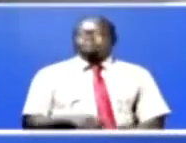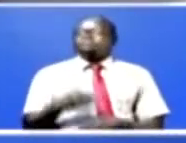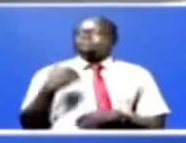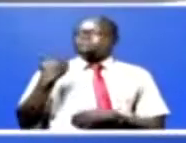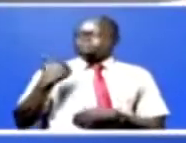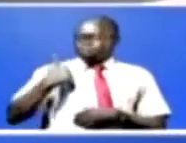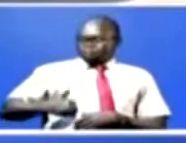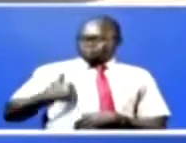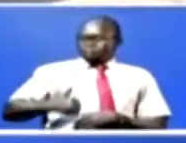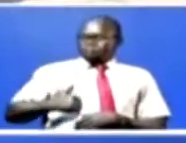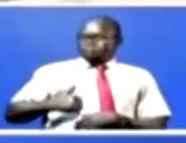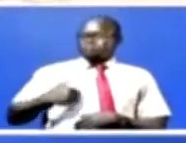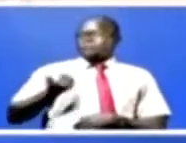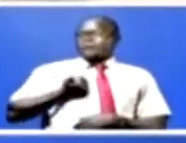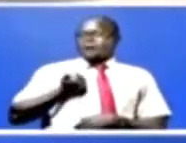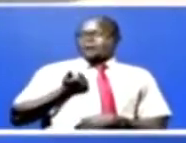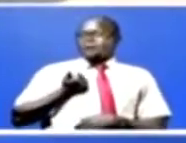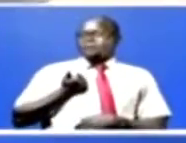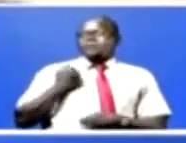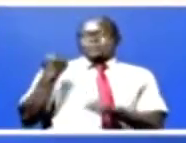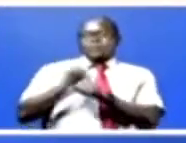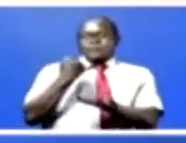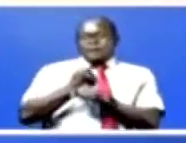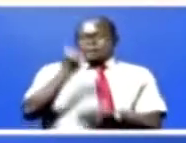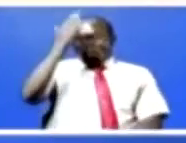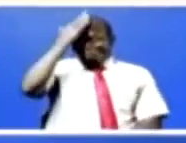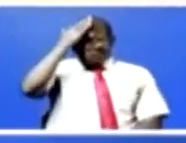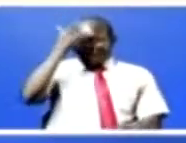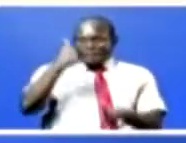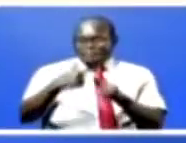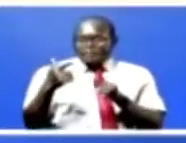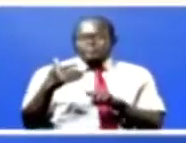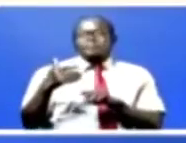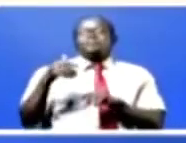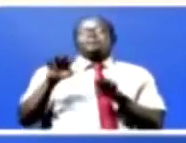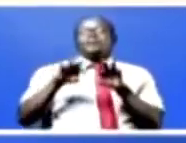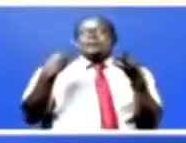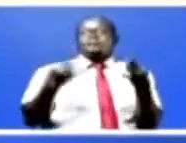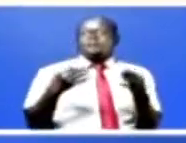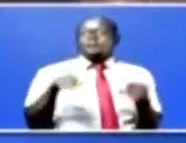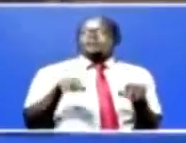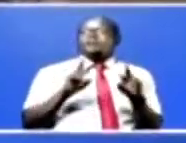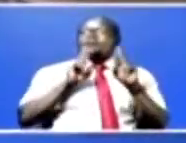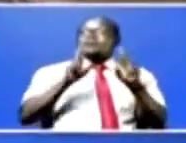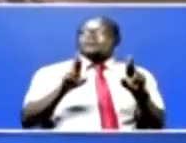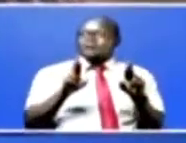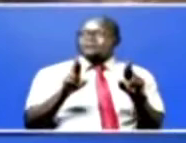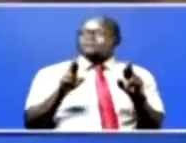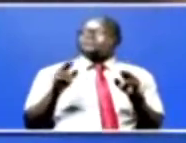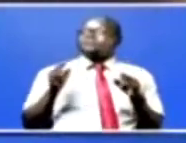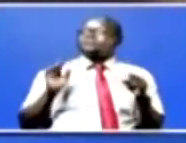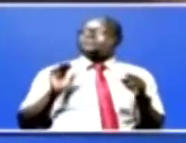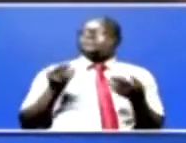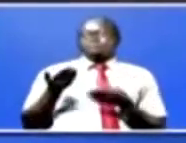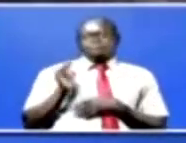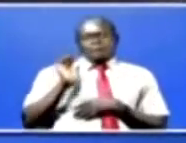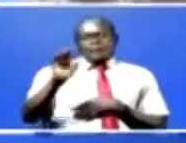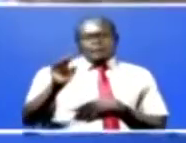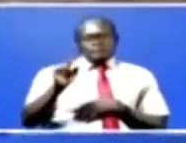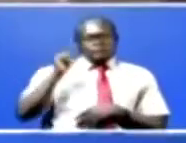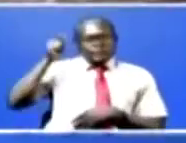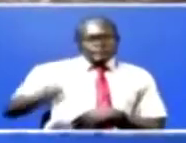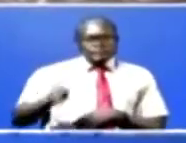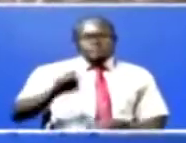Postmortem of the body of the dead girl is expected to be done on Monday. But even as the family awaits results, the family continues to push for justice